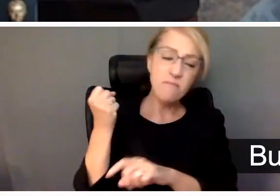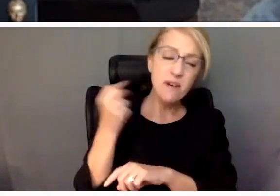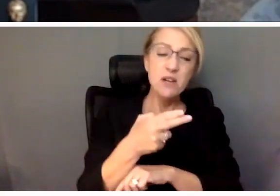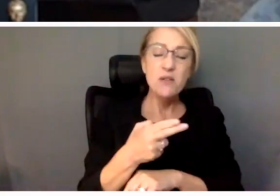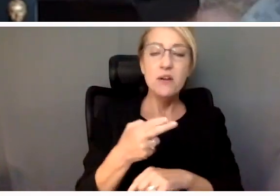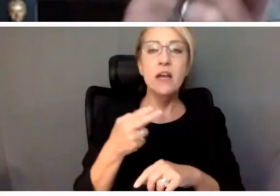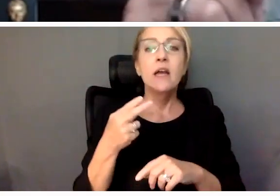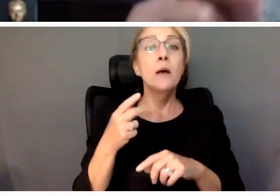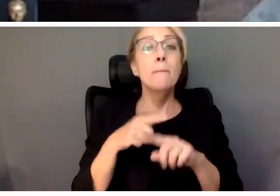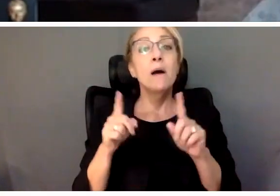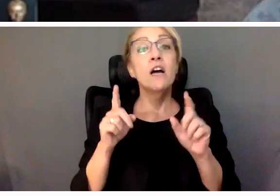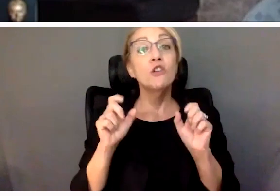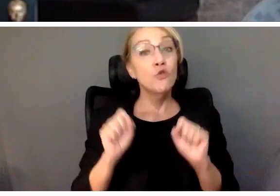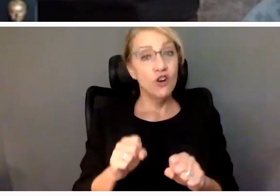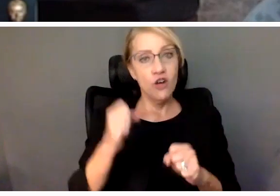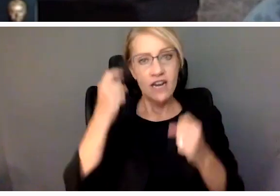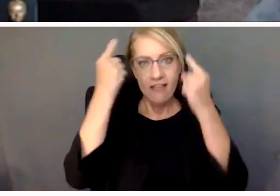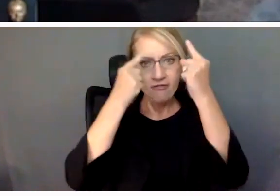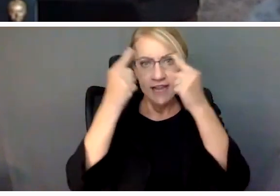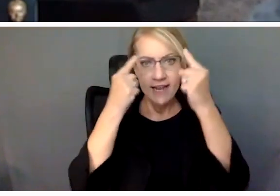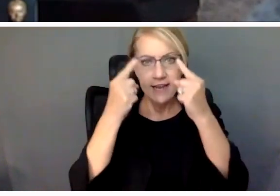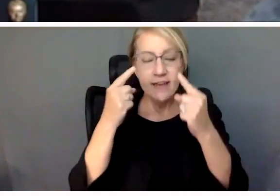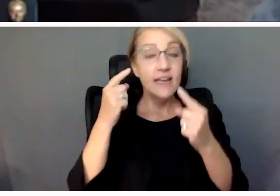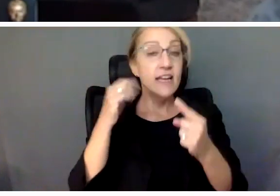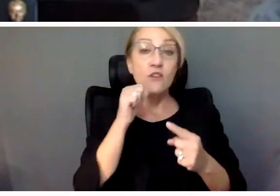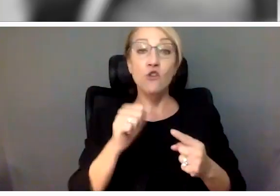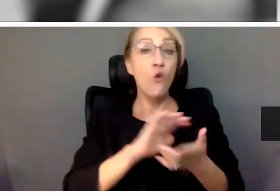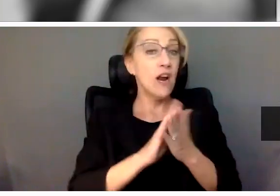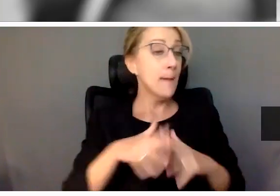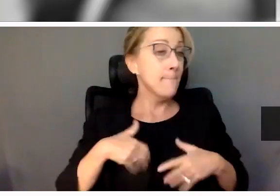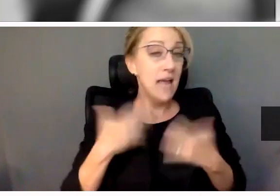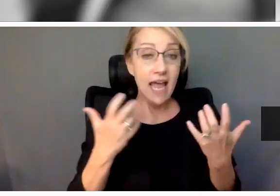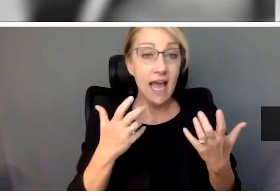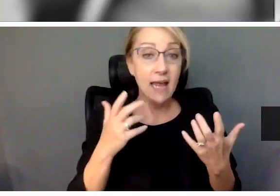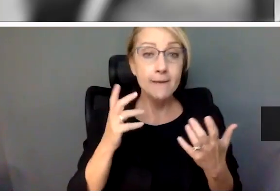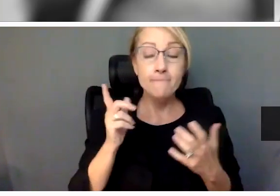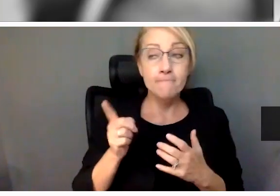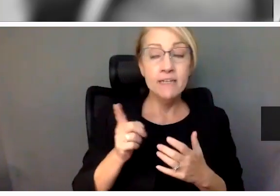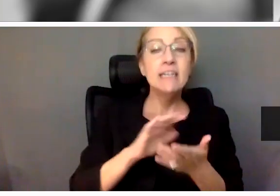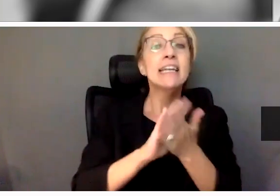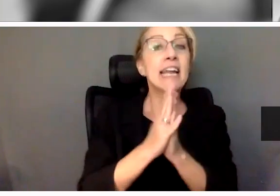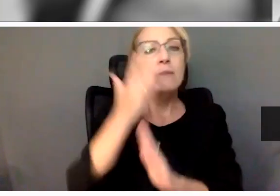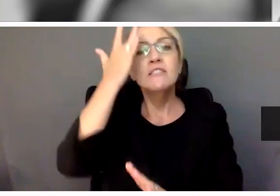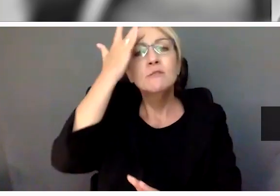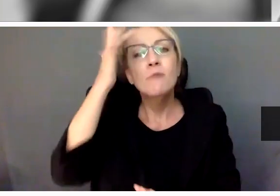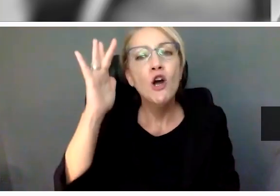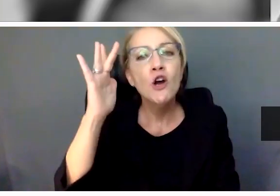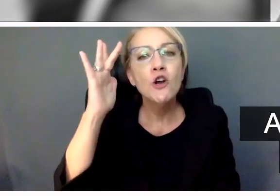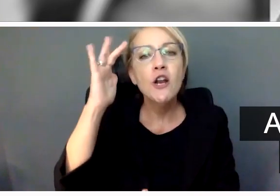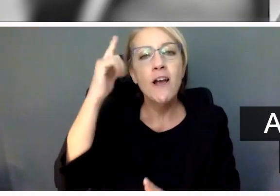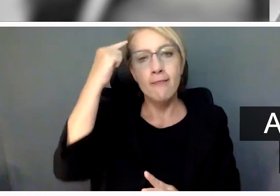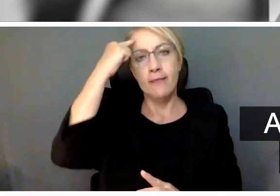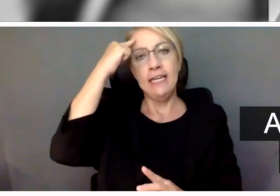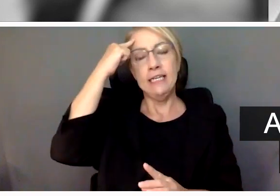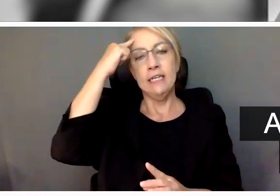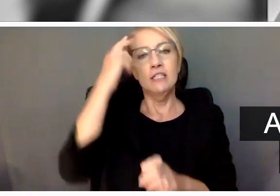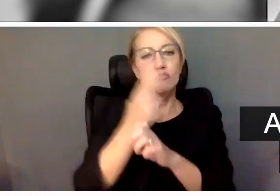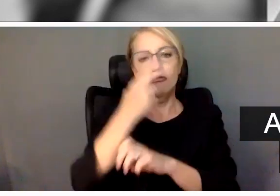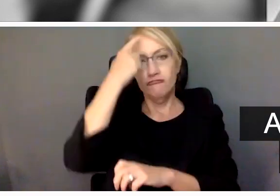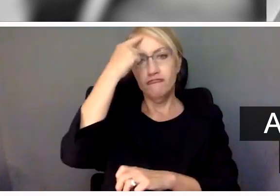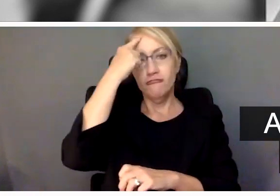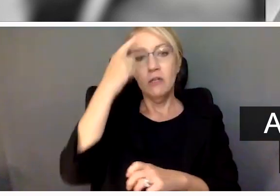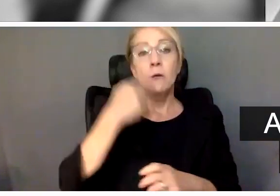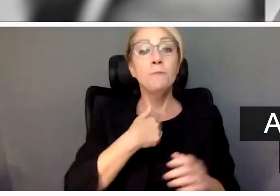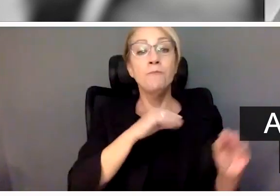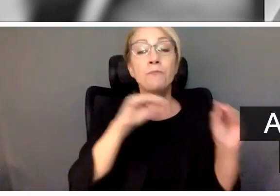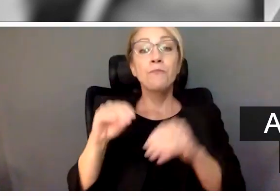anybody. If you don't get mad, get smart." When we first moved into this neighborhood in Atlanta,